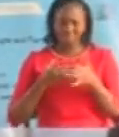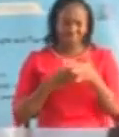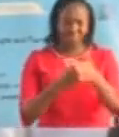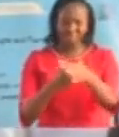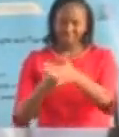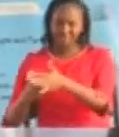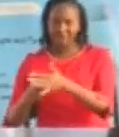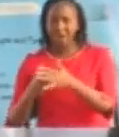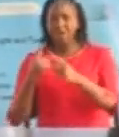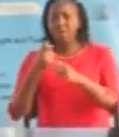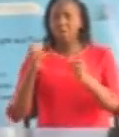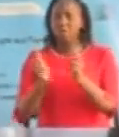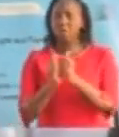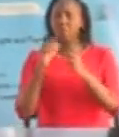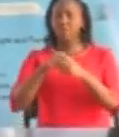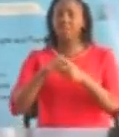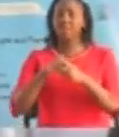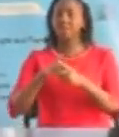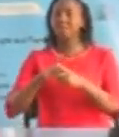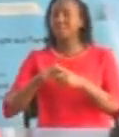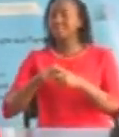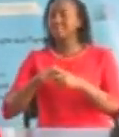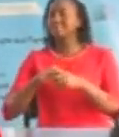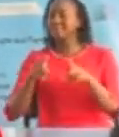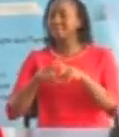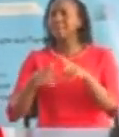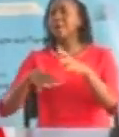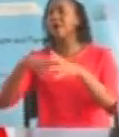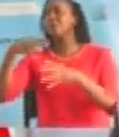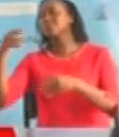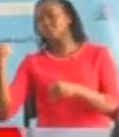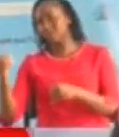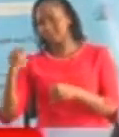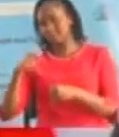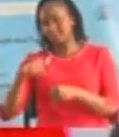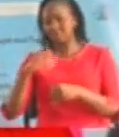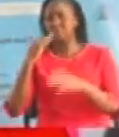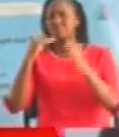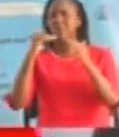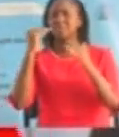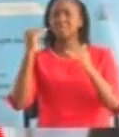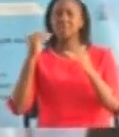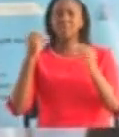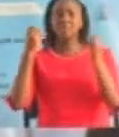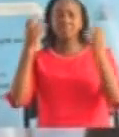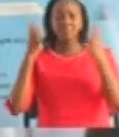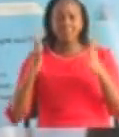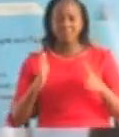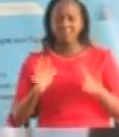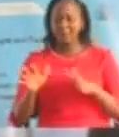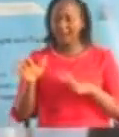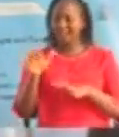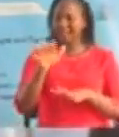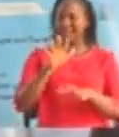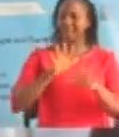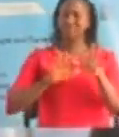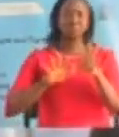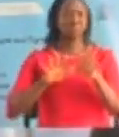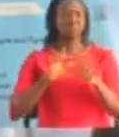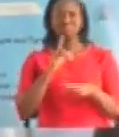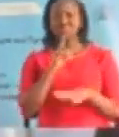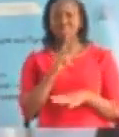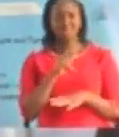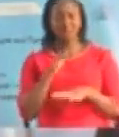without. The doomsayers, in their usual fashion, discouraged the student and staff, arguing that the virtual learning